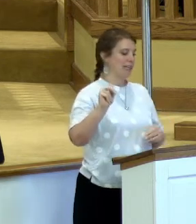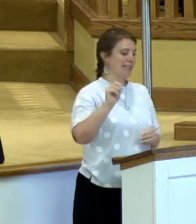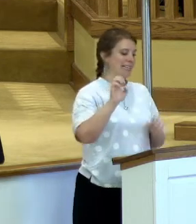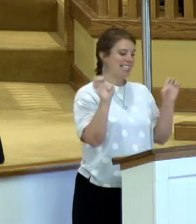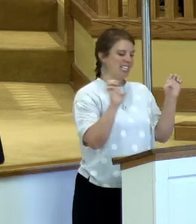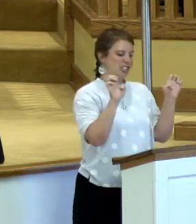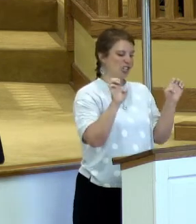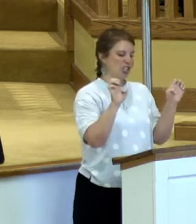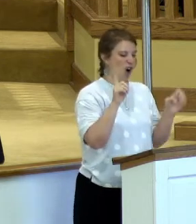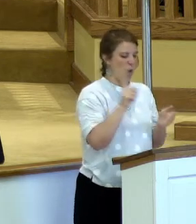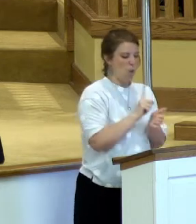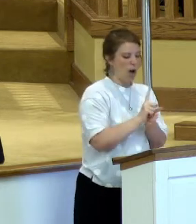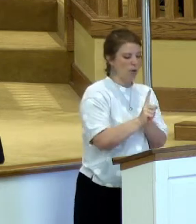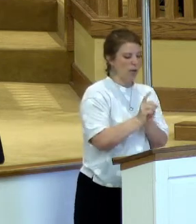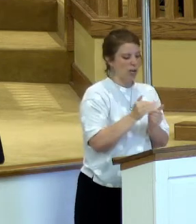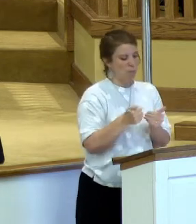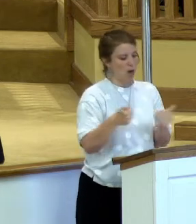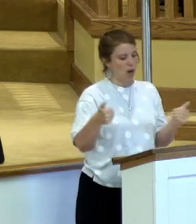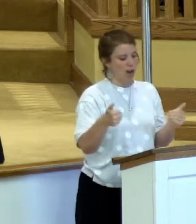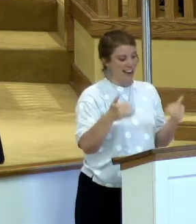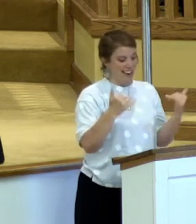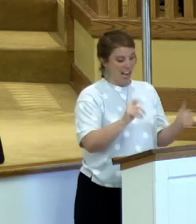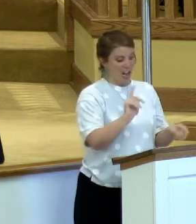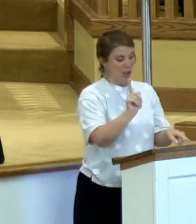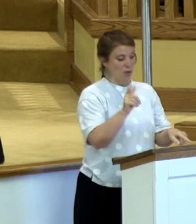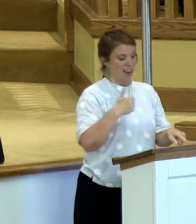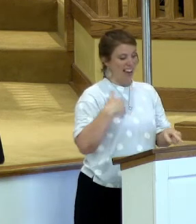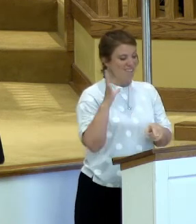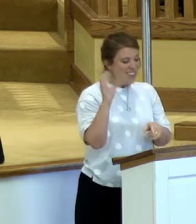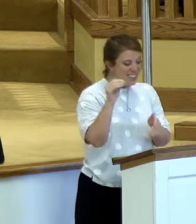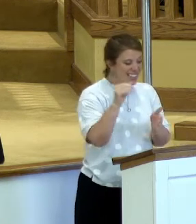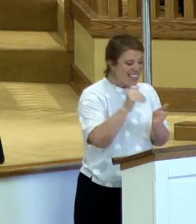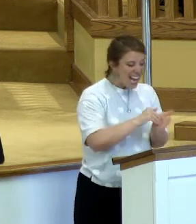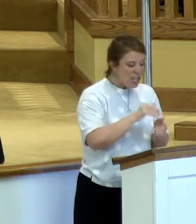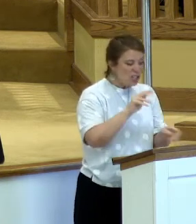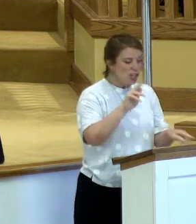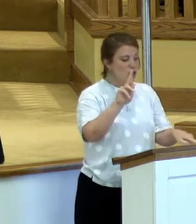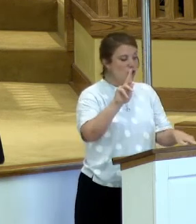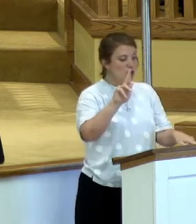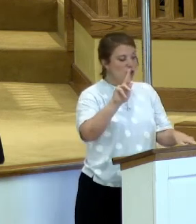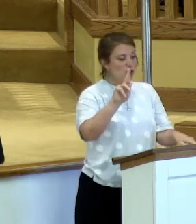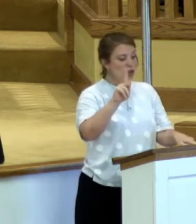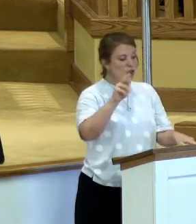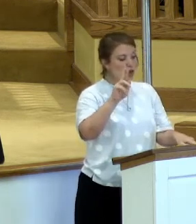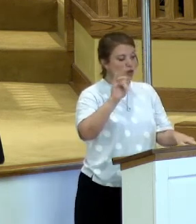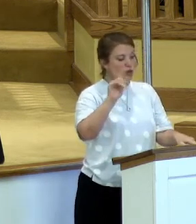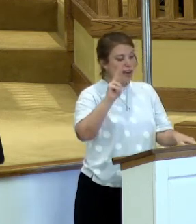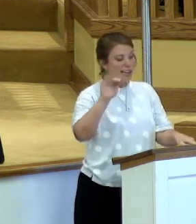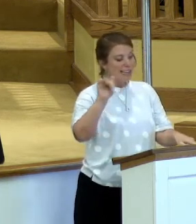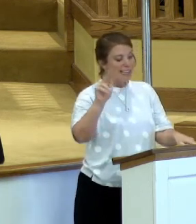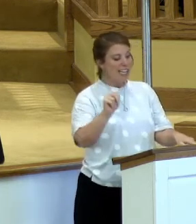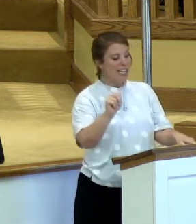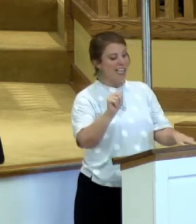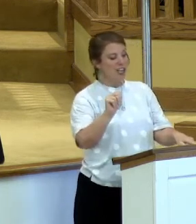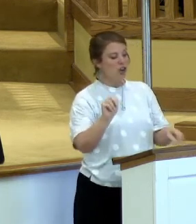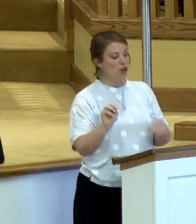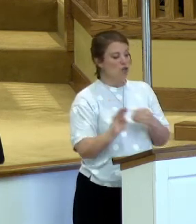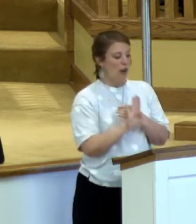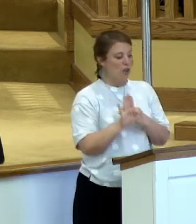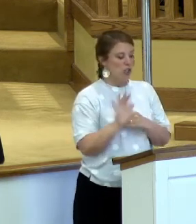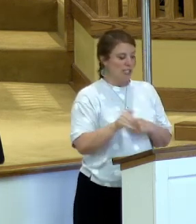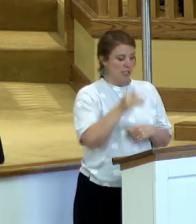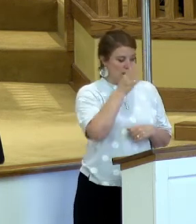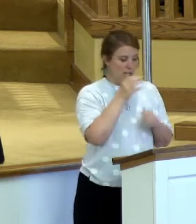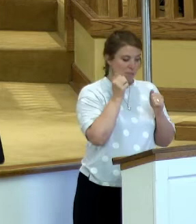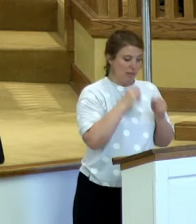now, Lithuania has received just over 50,000 Ukrainian refugees. God has blessed us with four different families visiting the church, and we are doing all that we